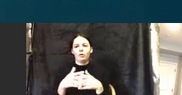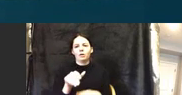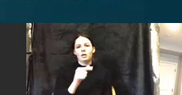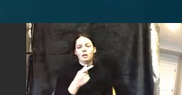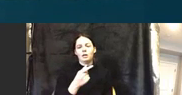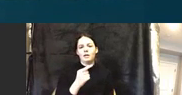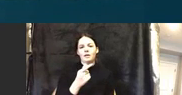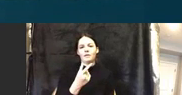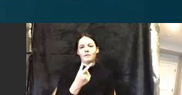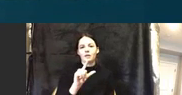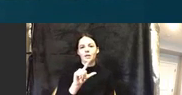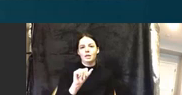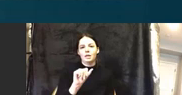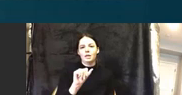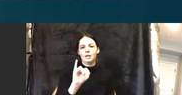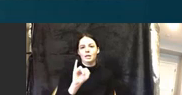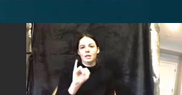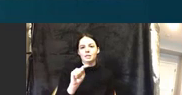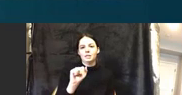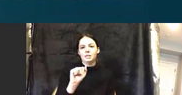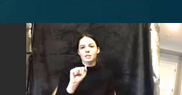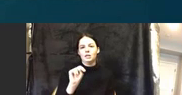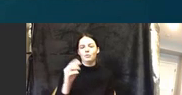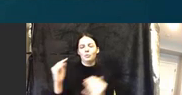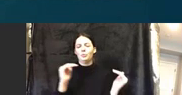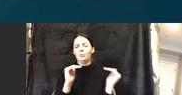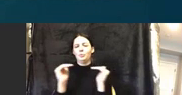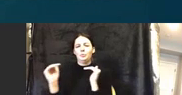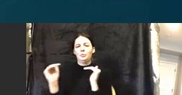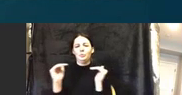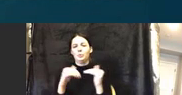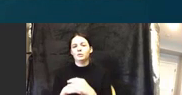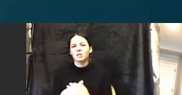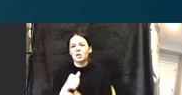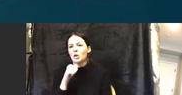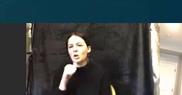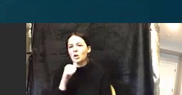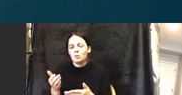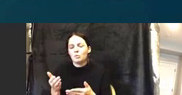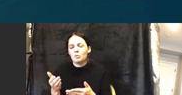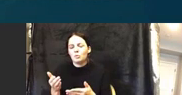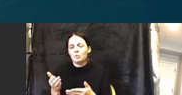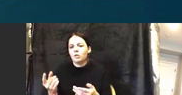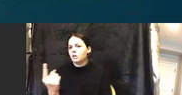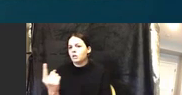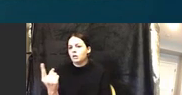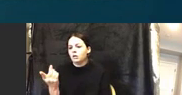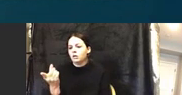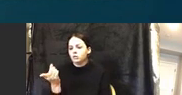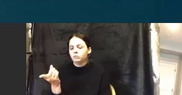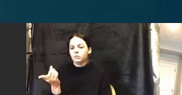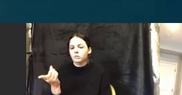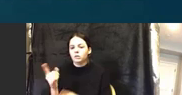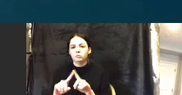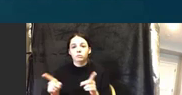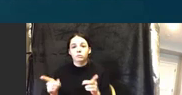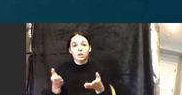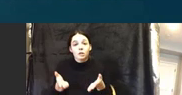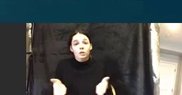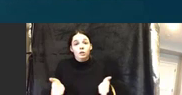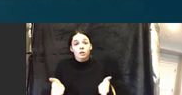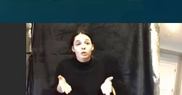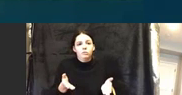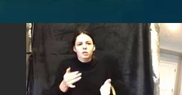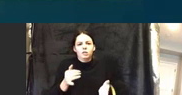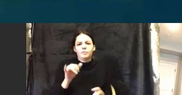fundamentalism, not just there, but here. And I don't mean Islamic fundamentalism here. We're seeing a lot of